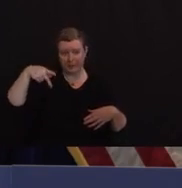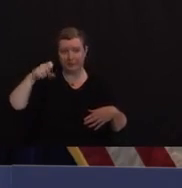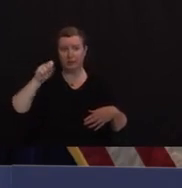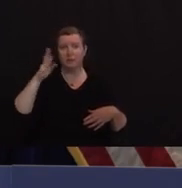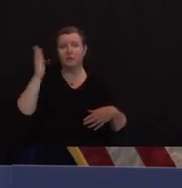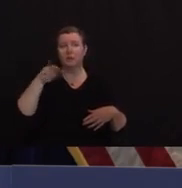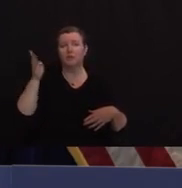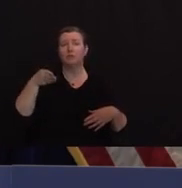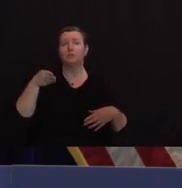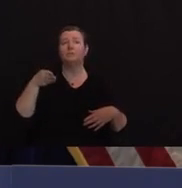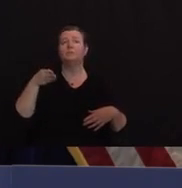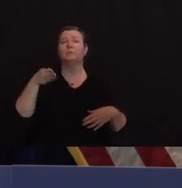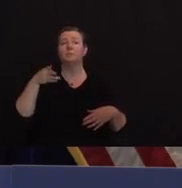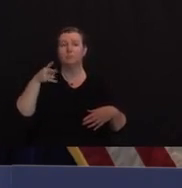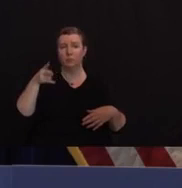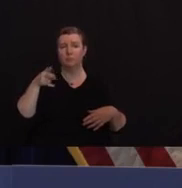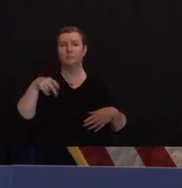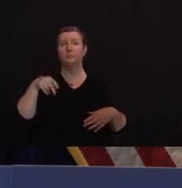https://covid19.nj.gov.